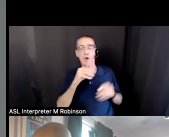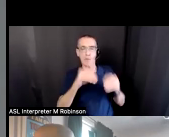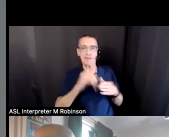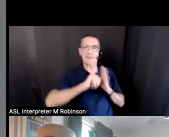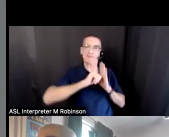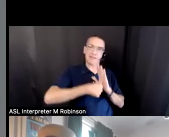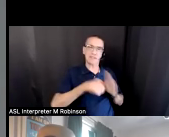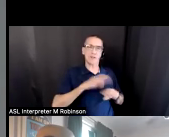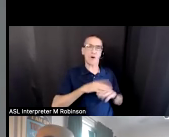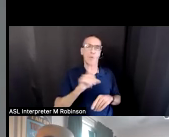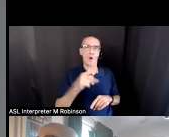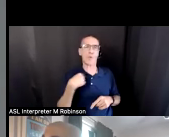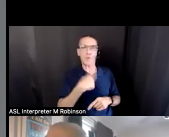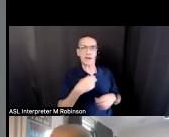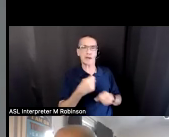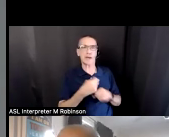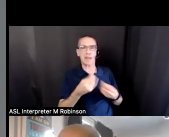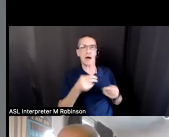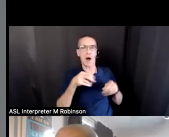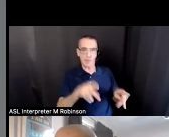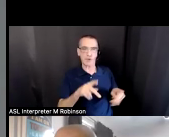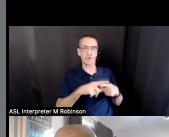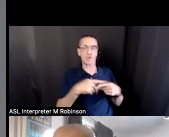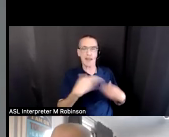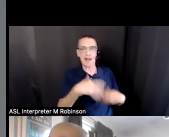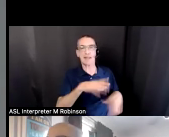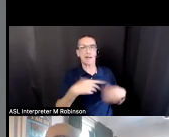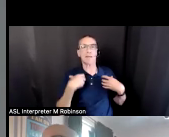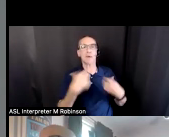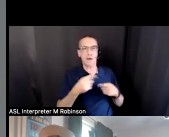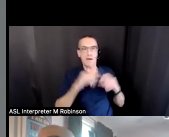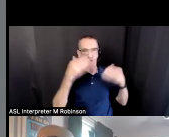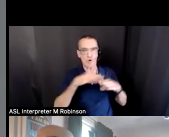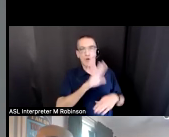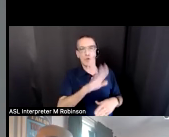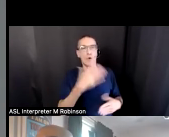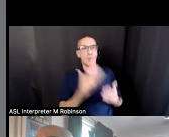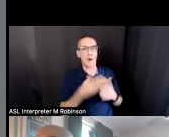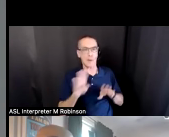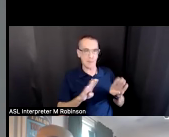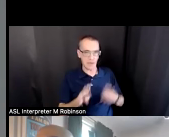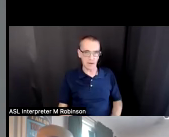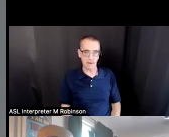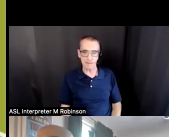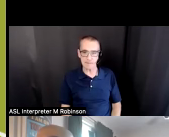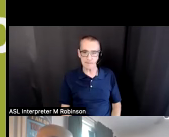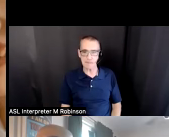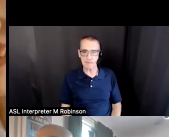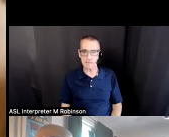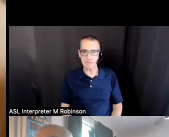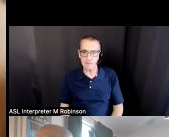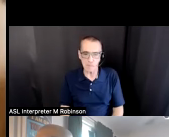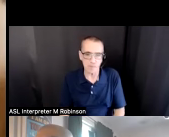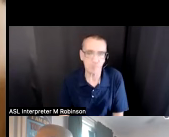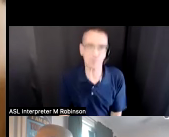on where are we giving people opportunities to heal and to focus on their well-being. I